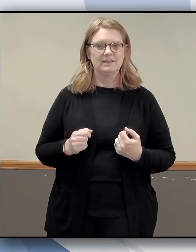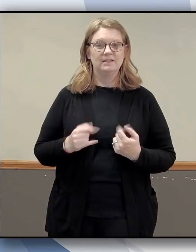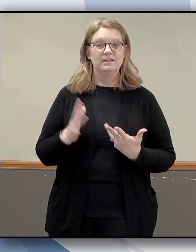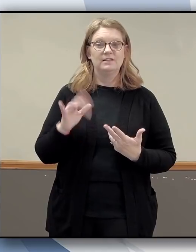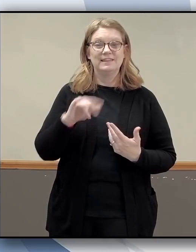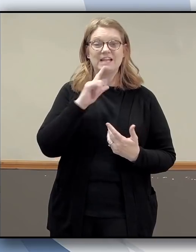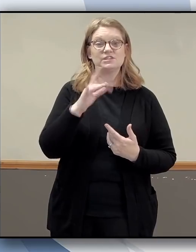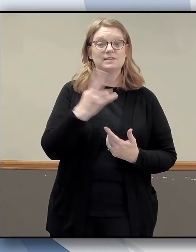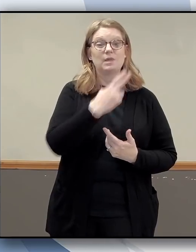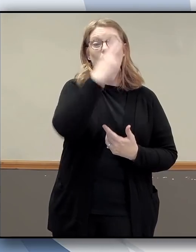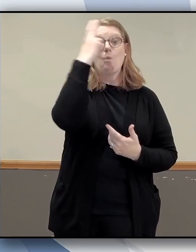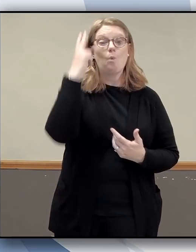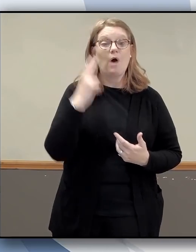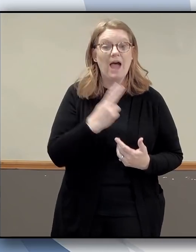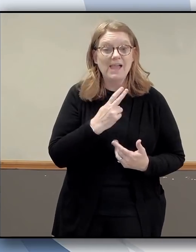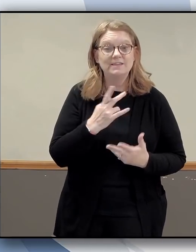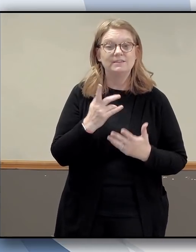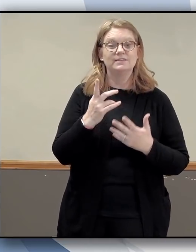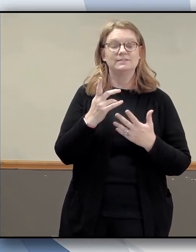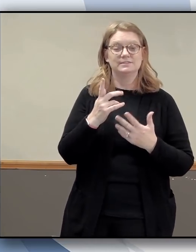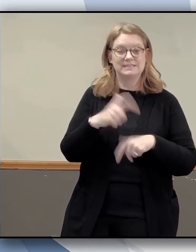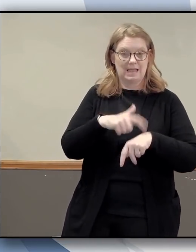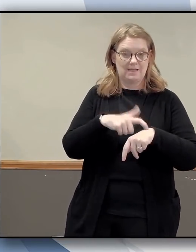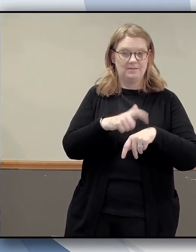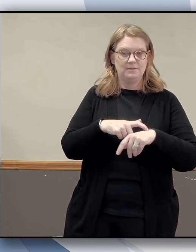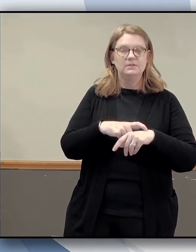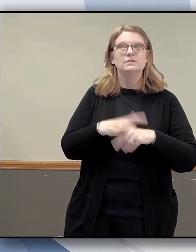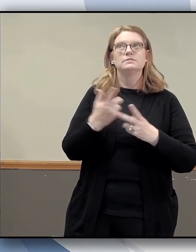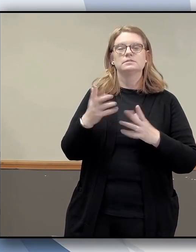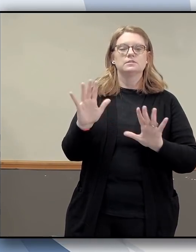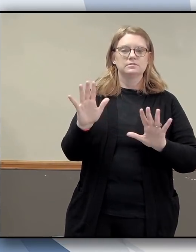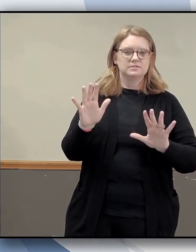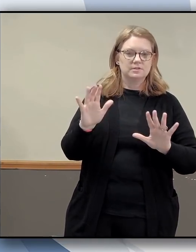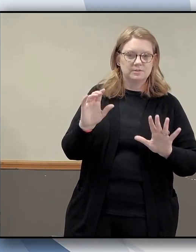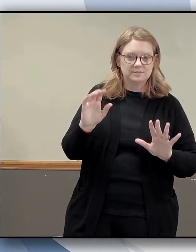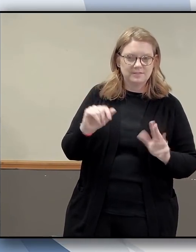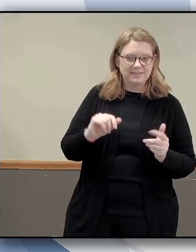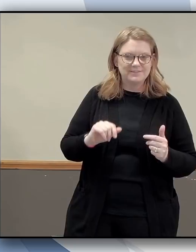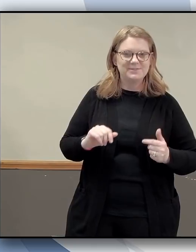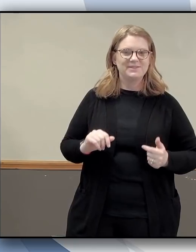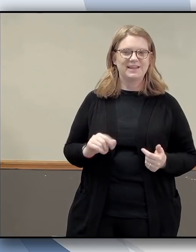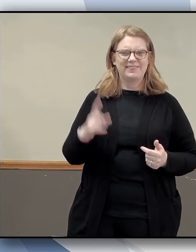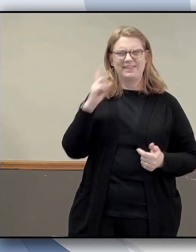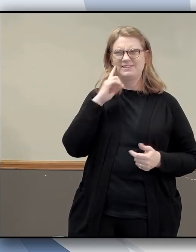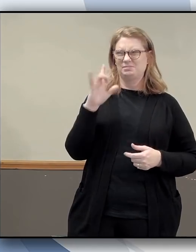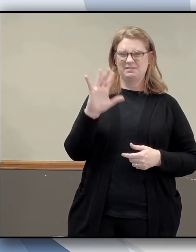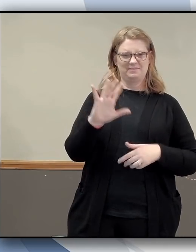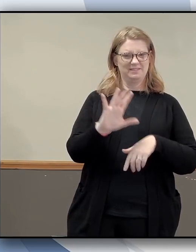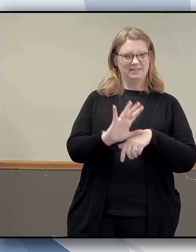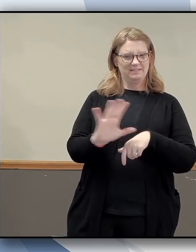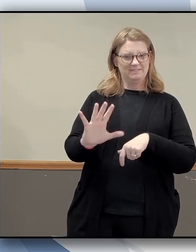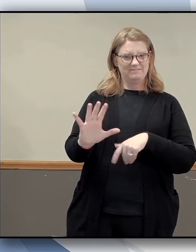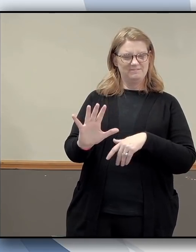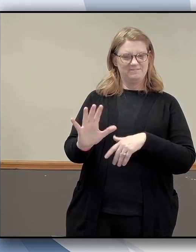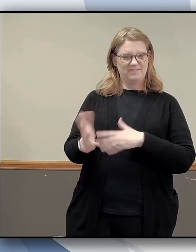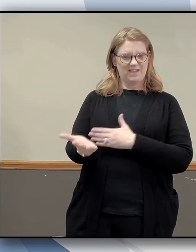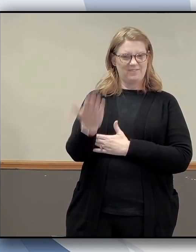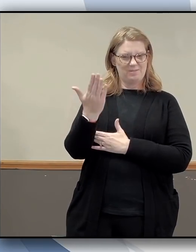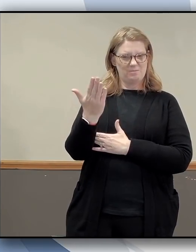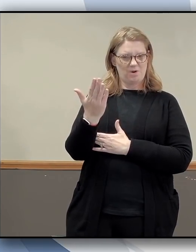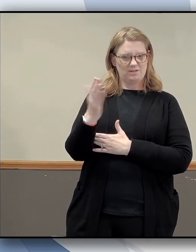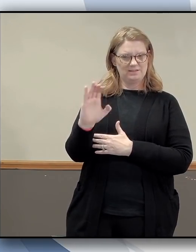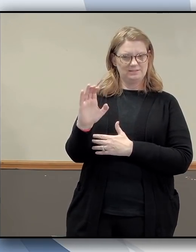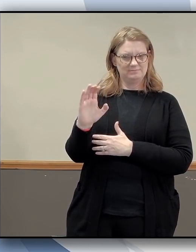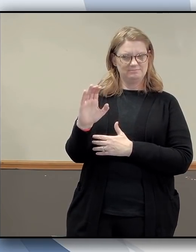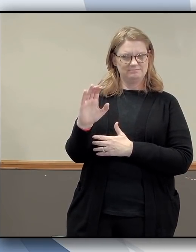Hawaii Standard Time, okay, so get that. So then you got to back it off from there. But we are, I think that's what, 5 a.m. Central Time. Tomorrow is